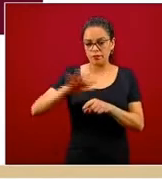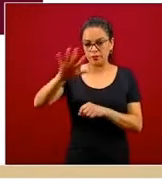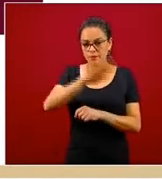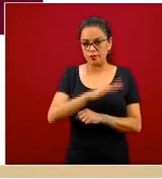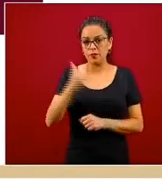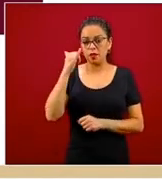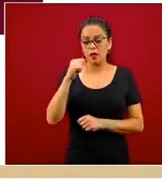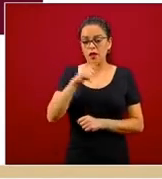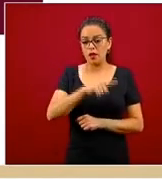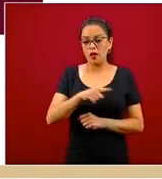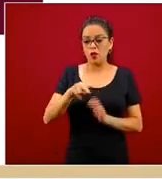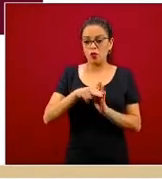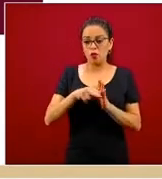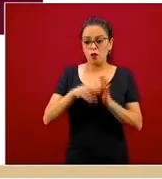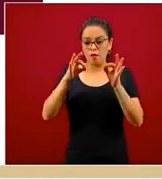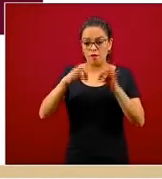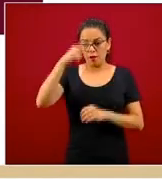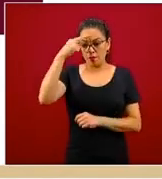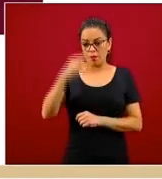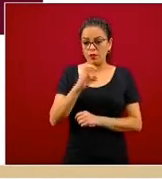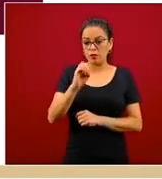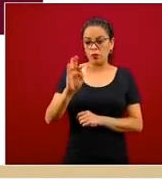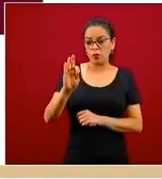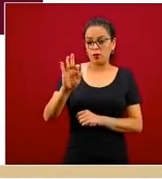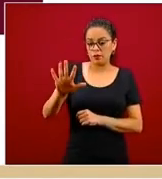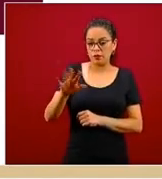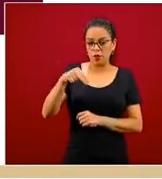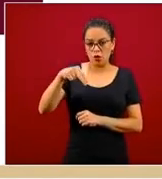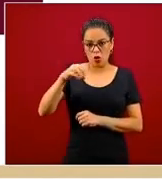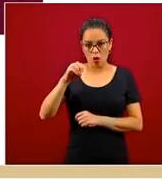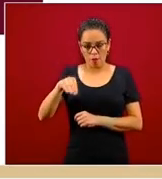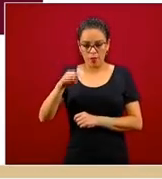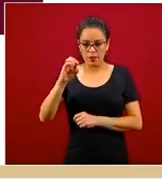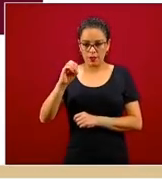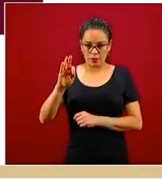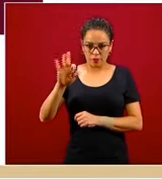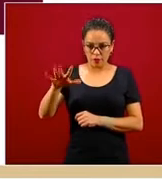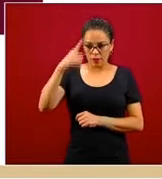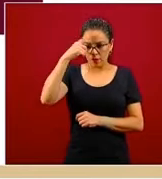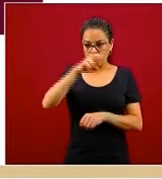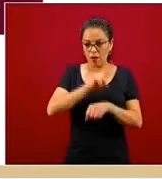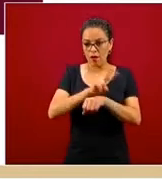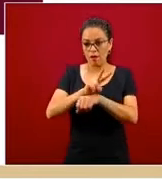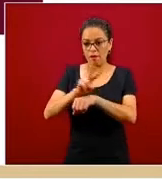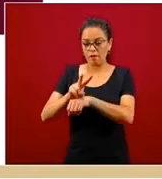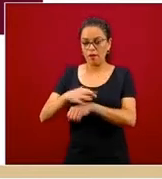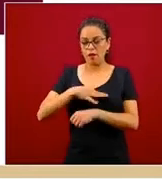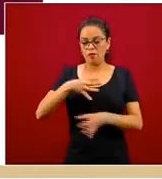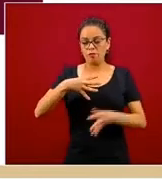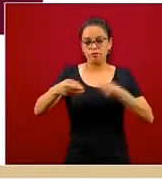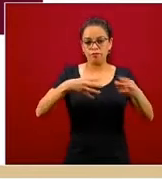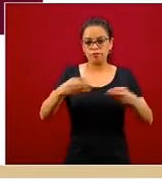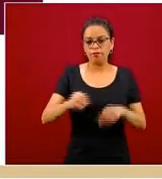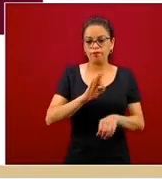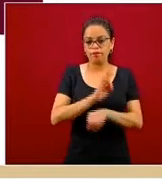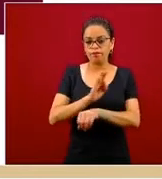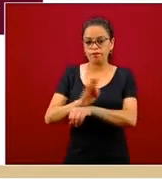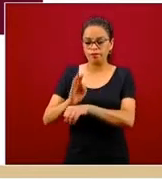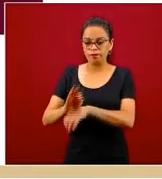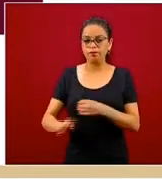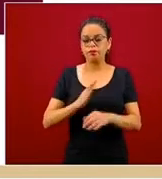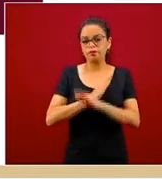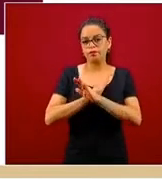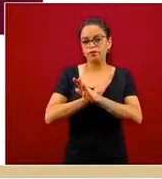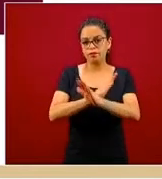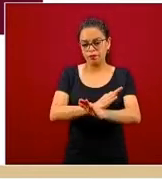number 87 is for environmental protection, and then number 045 is for epidemiological monitoring and